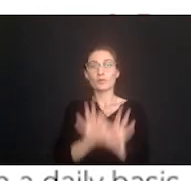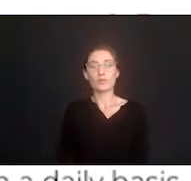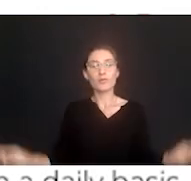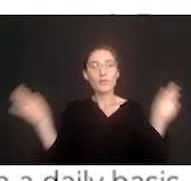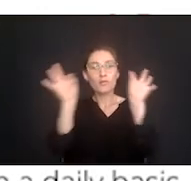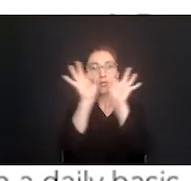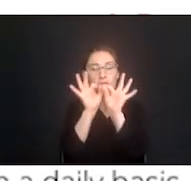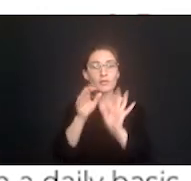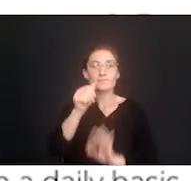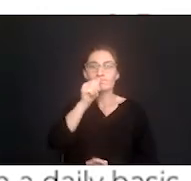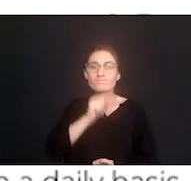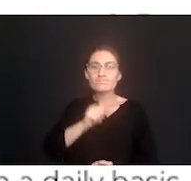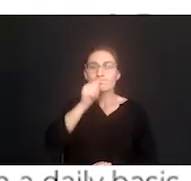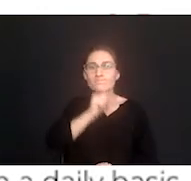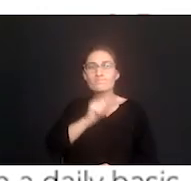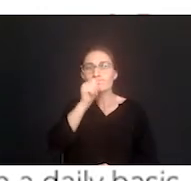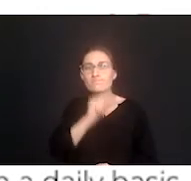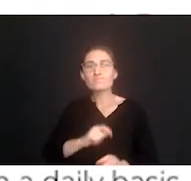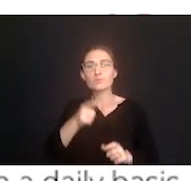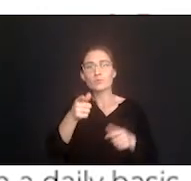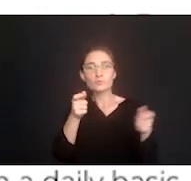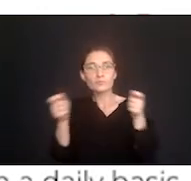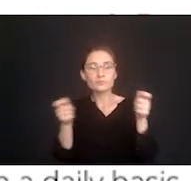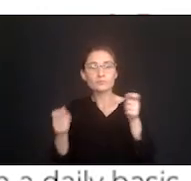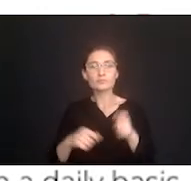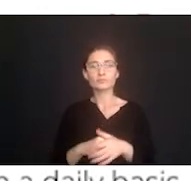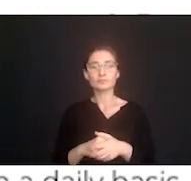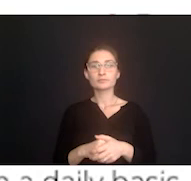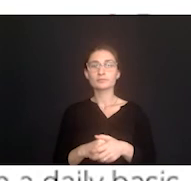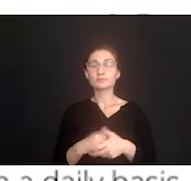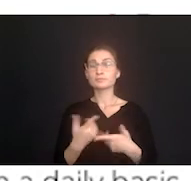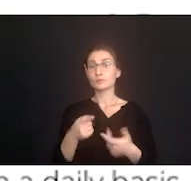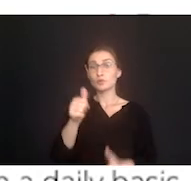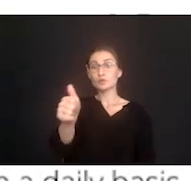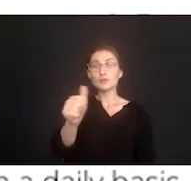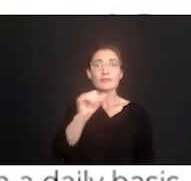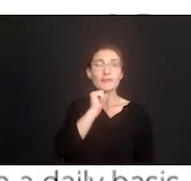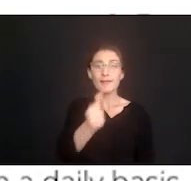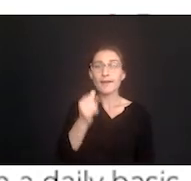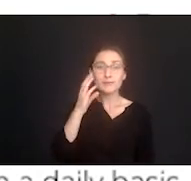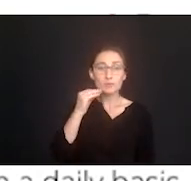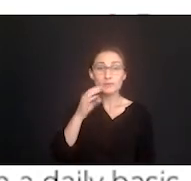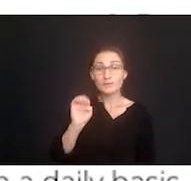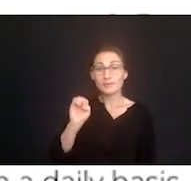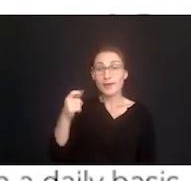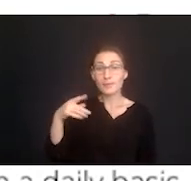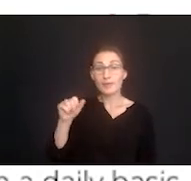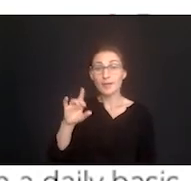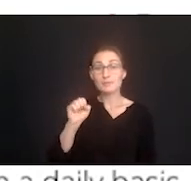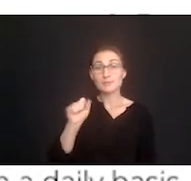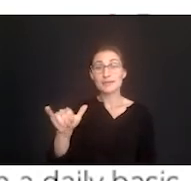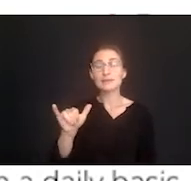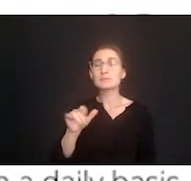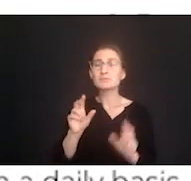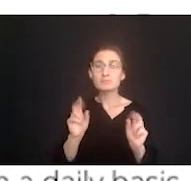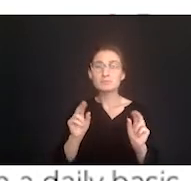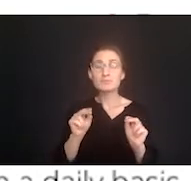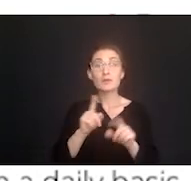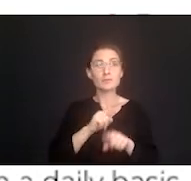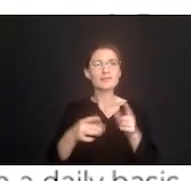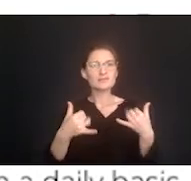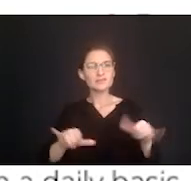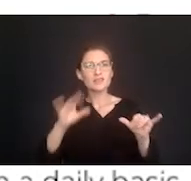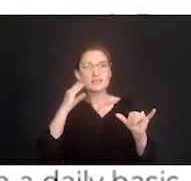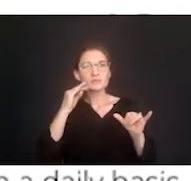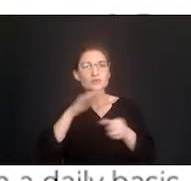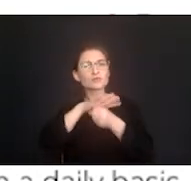of what you're dealing with on a regular basis. Just because you are not the person who has epilepsy does not mean that there isn't stress and